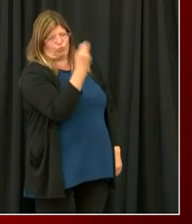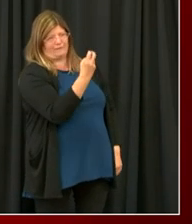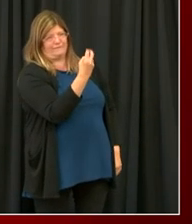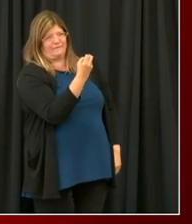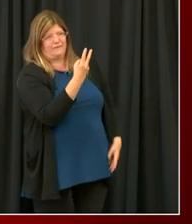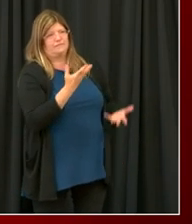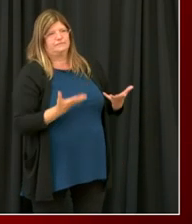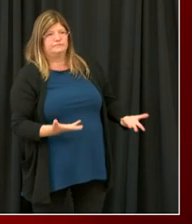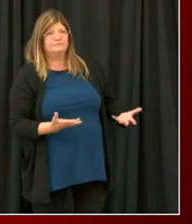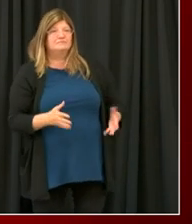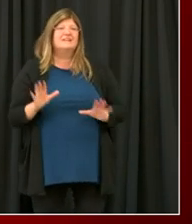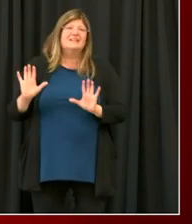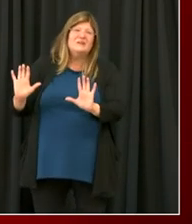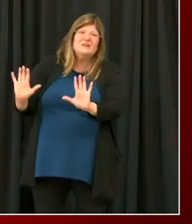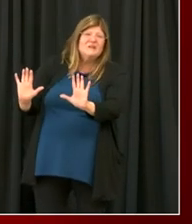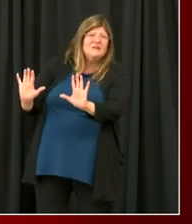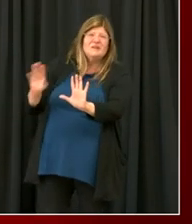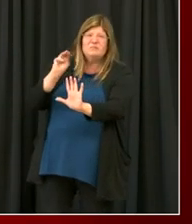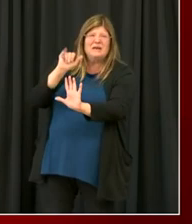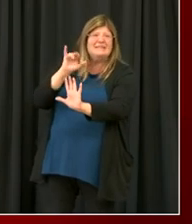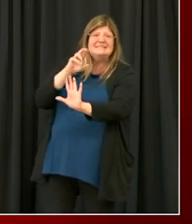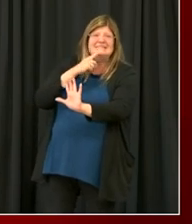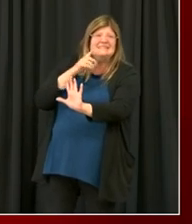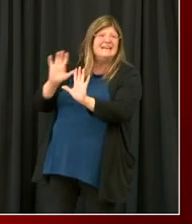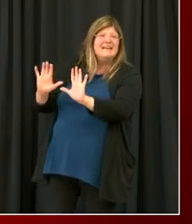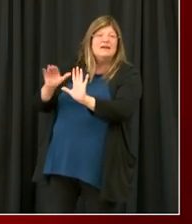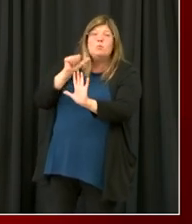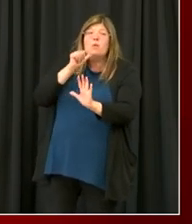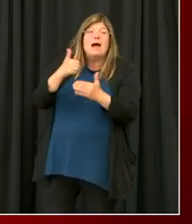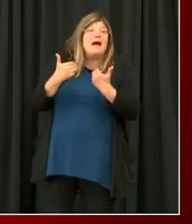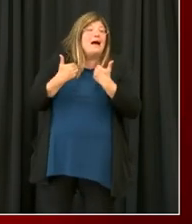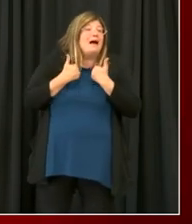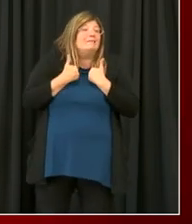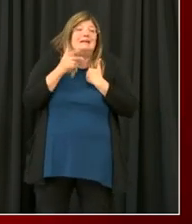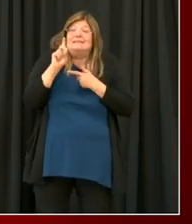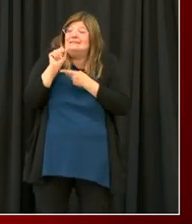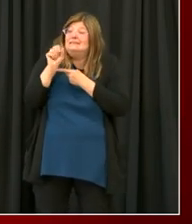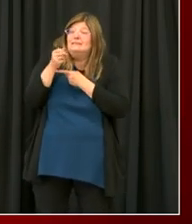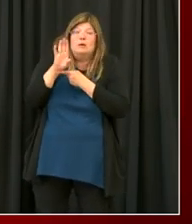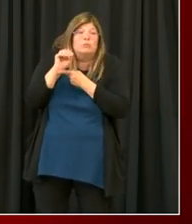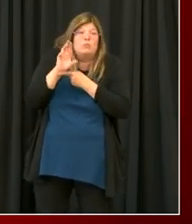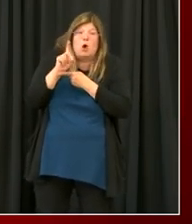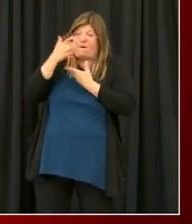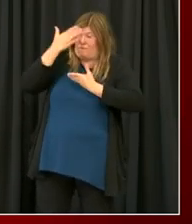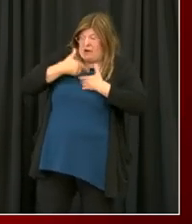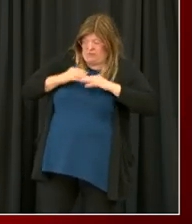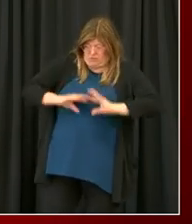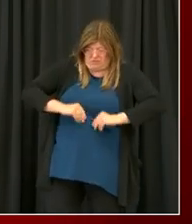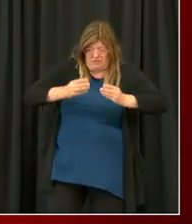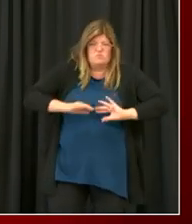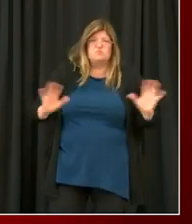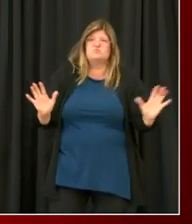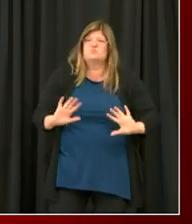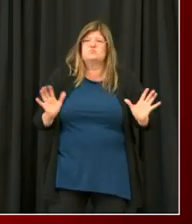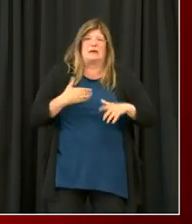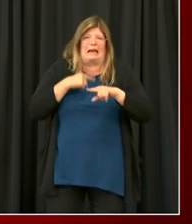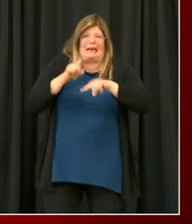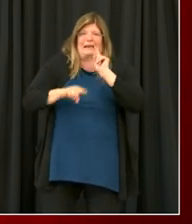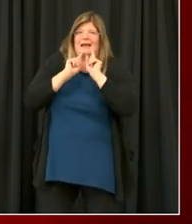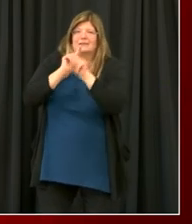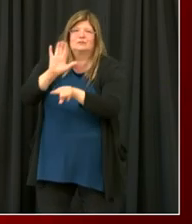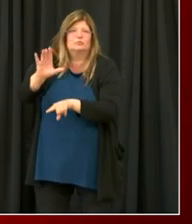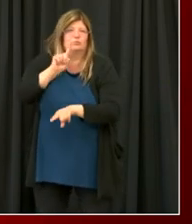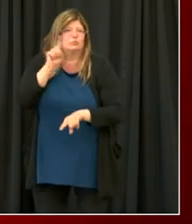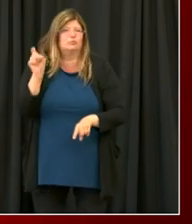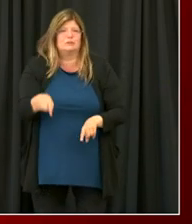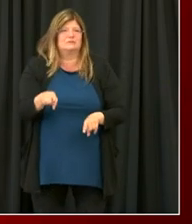1,679. I don't have the dashboard in front of me, so I'm not gonna answer you definitively if you ask me specific questions